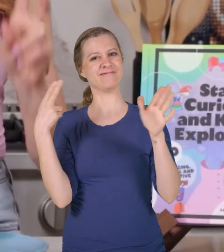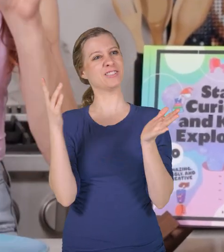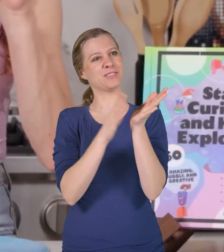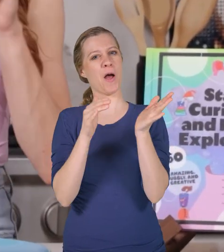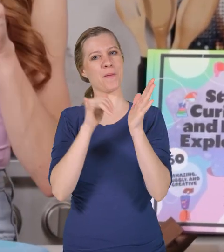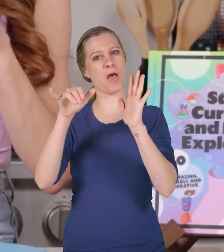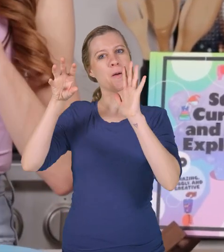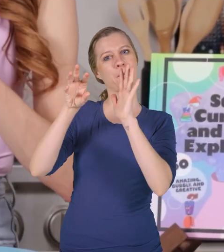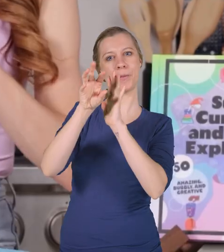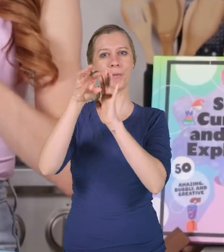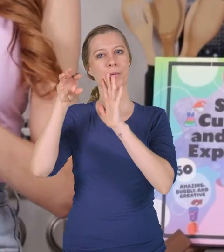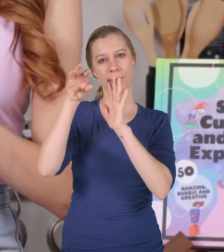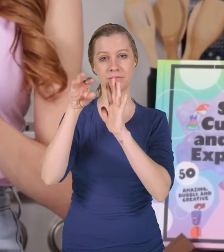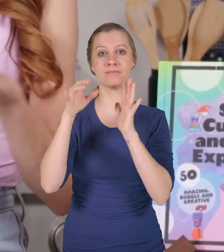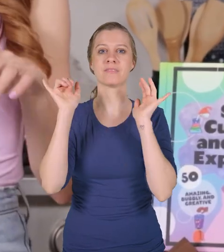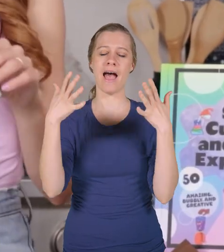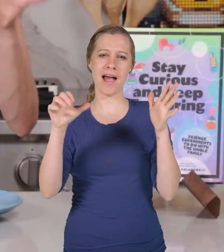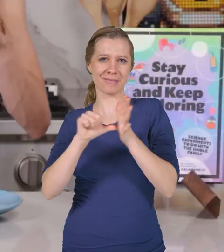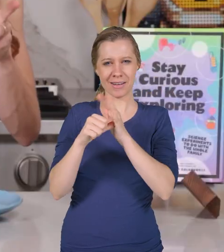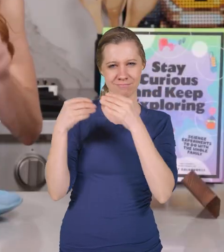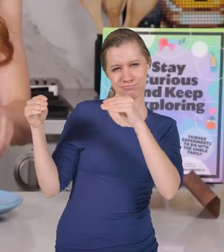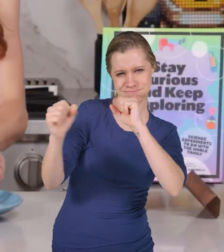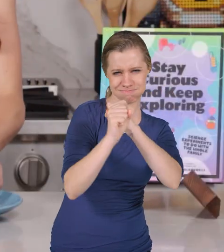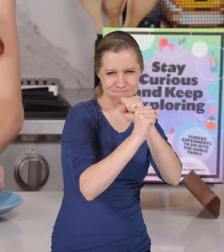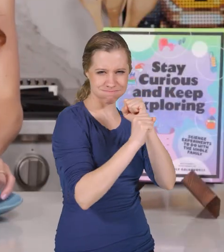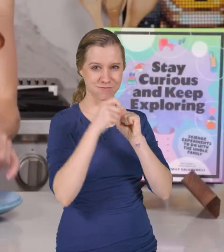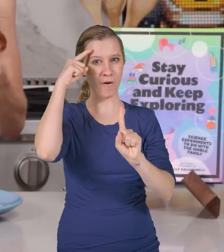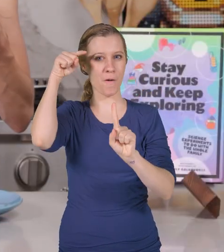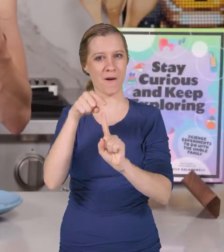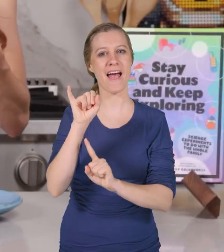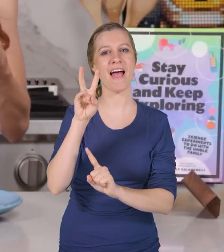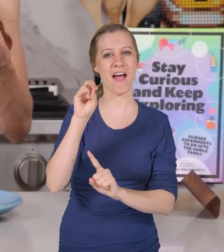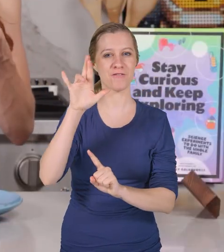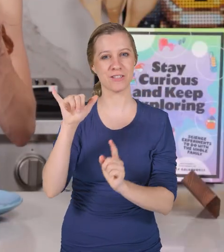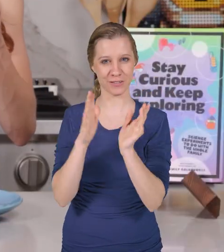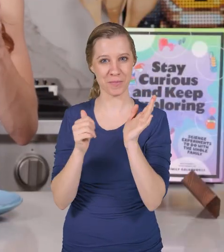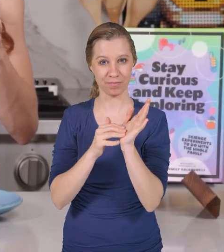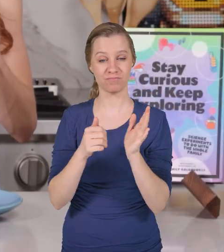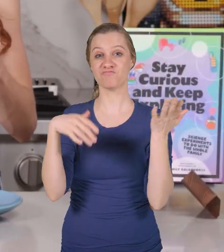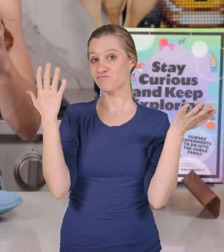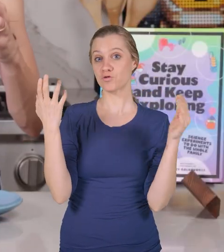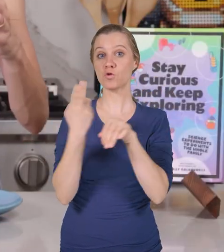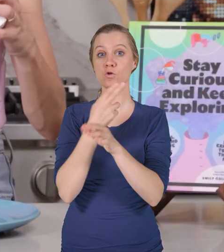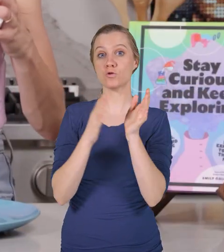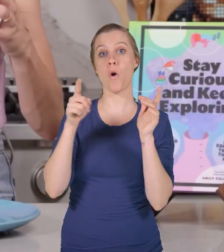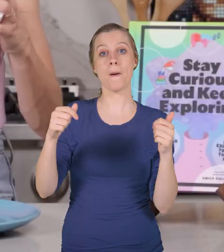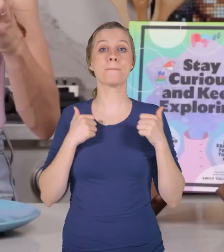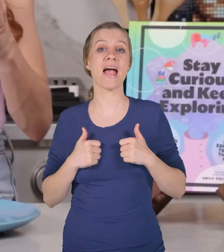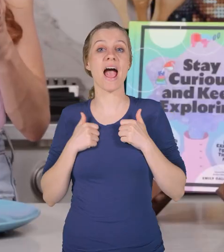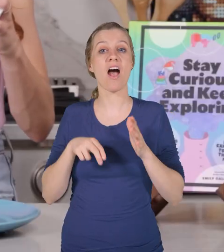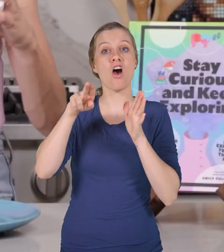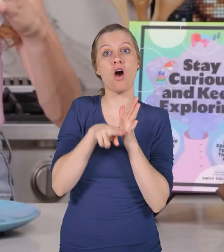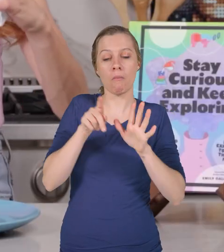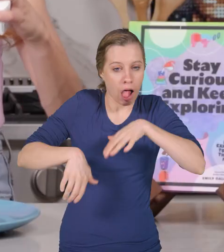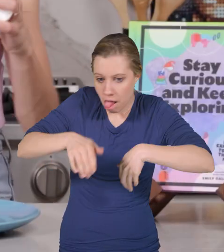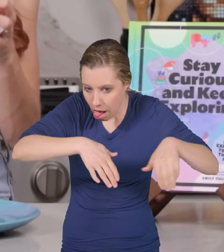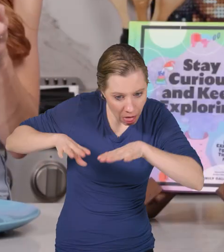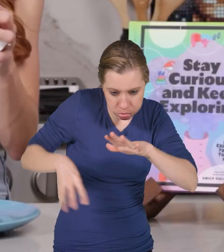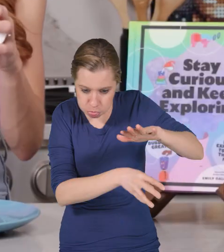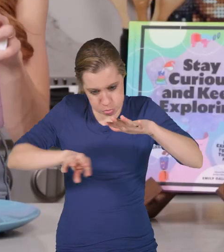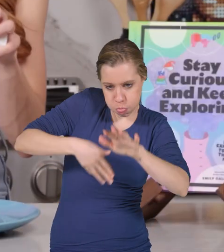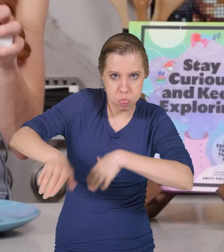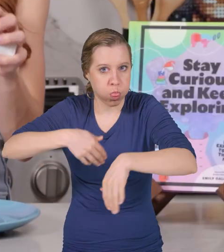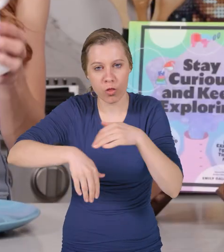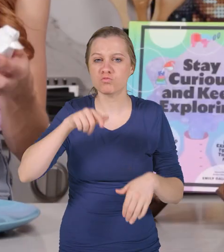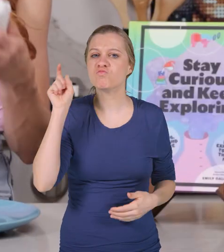this is called the soap that floats. That was a big marketing hook for the bar of ivory soap, because when you use the soap in the